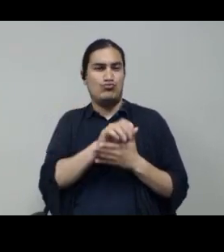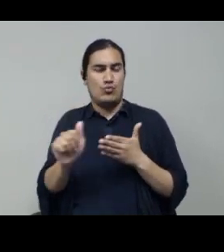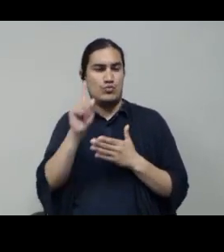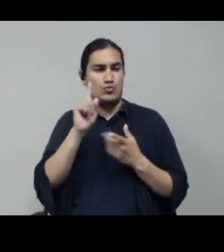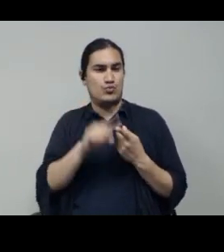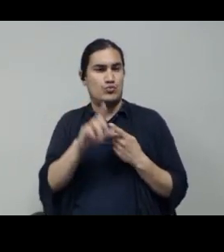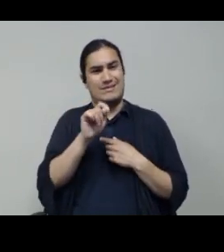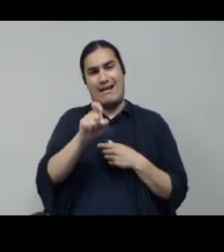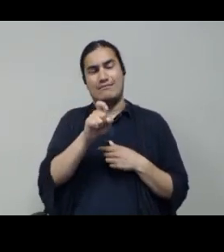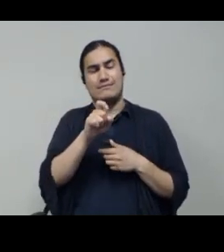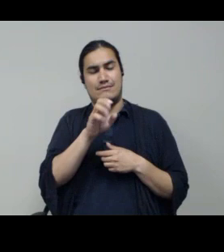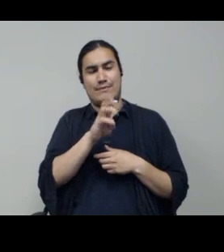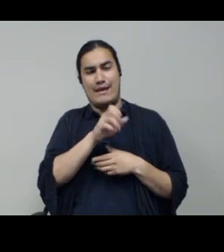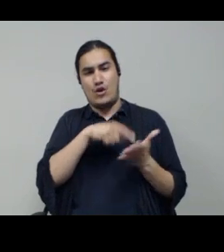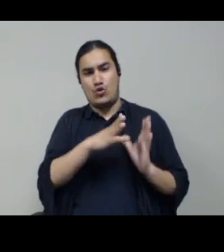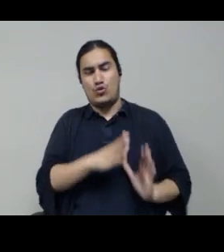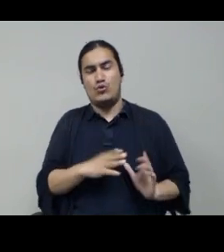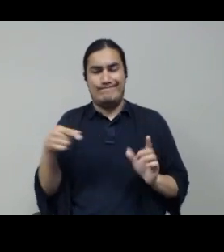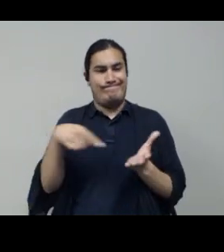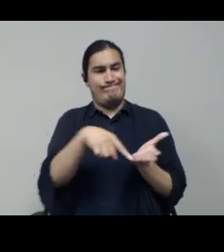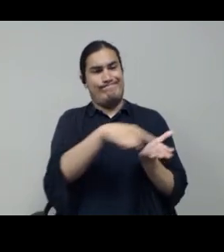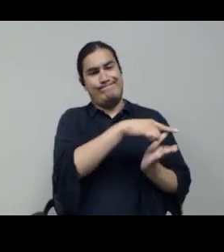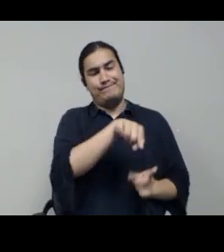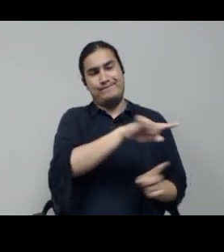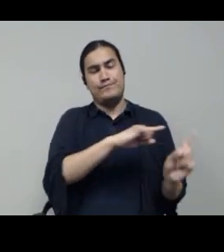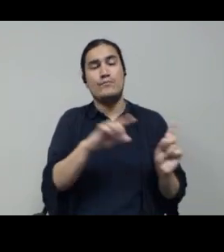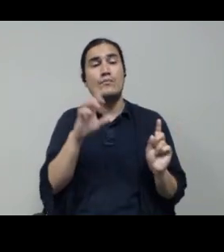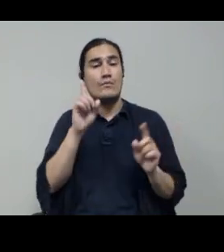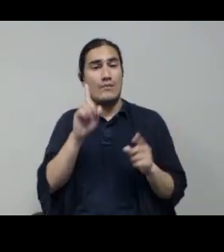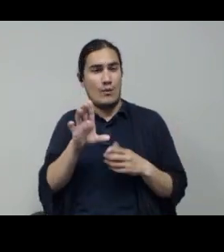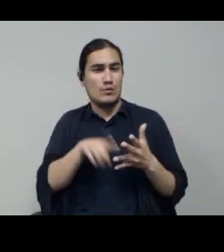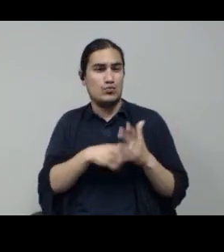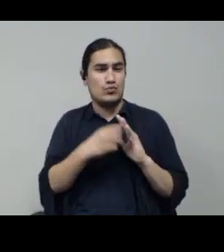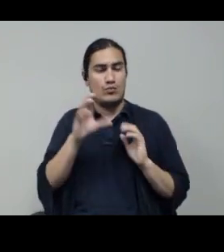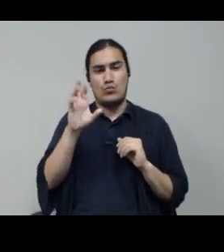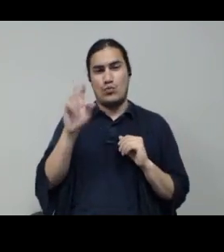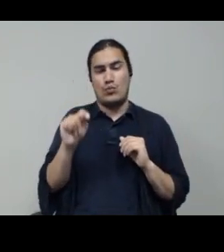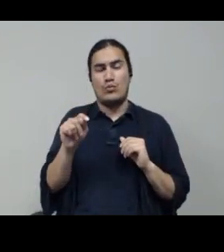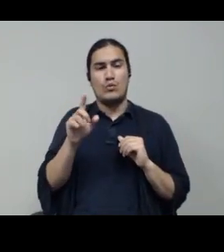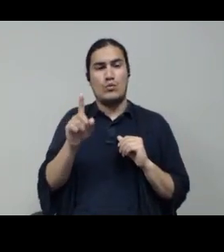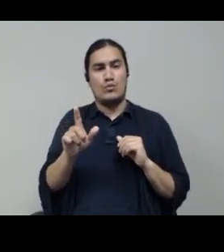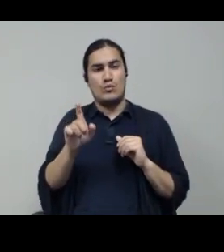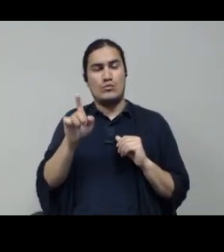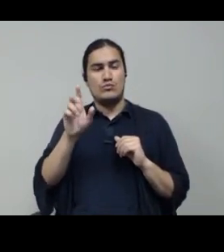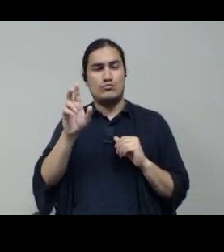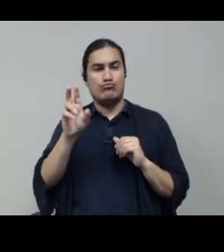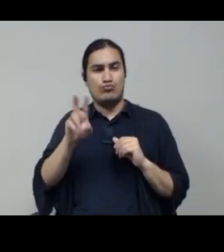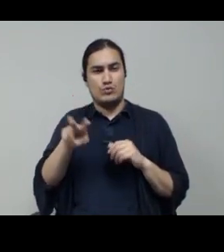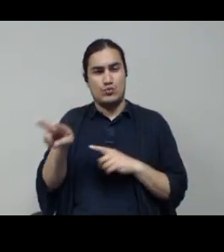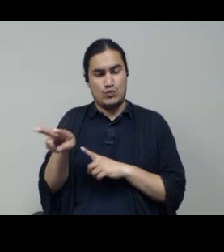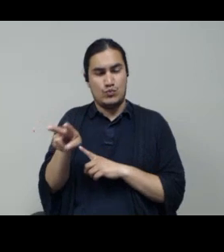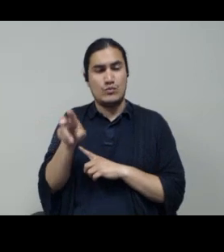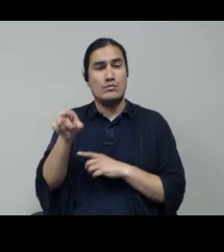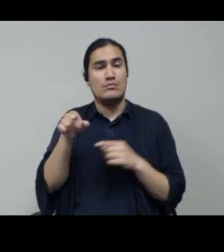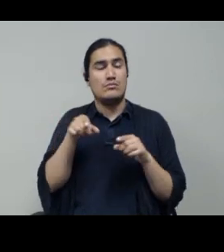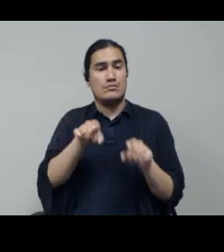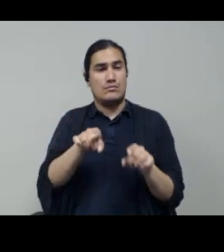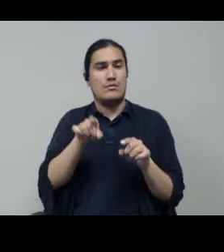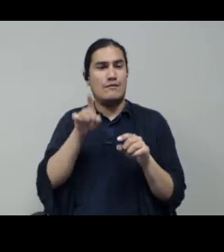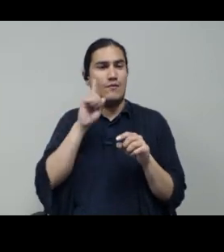relief package includes a 12-month pause effective October 1, 2022 on the general fund portion of the sales tax rate on diesel